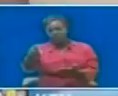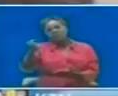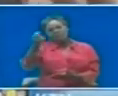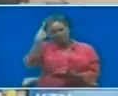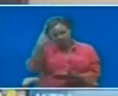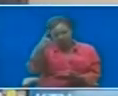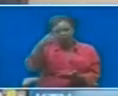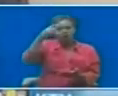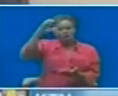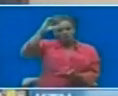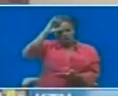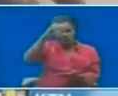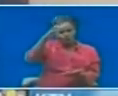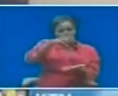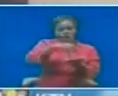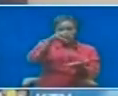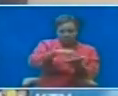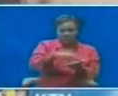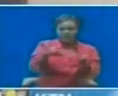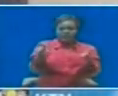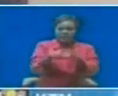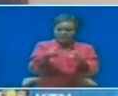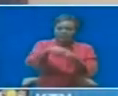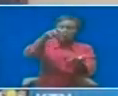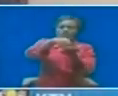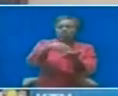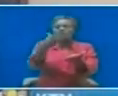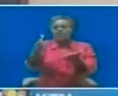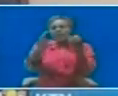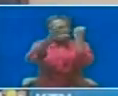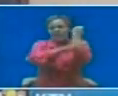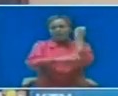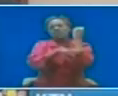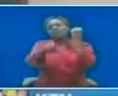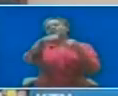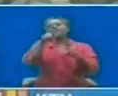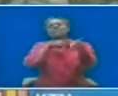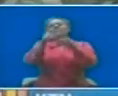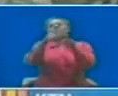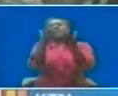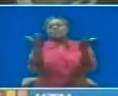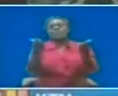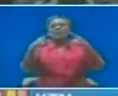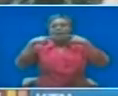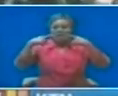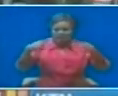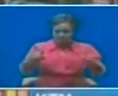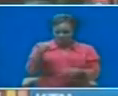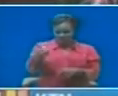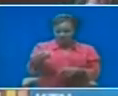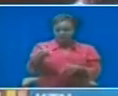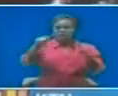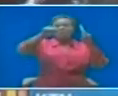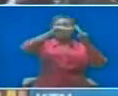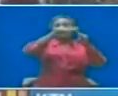the context and the culture and the situation of these countries where they actually are going to. The announcement by Kambi was